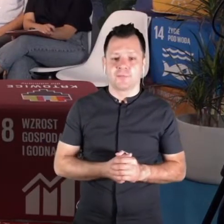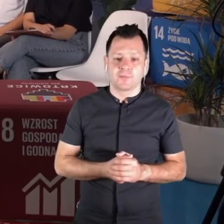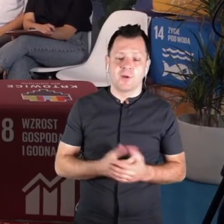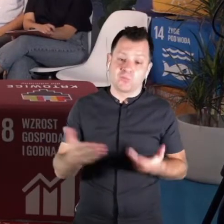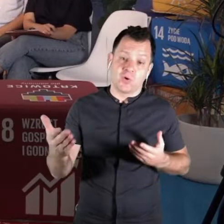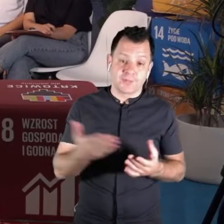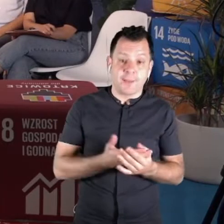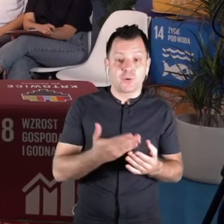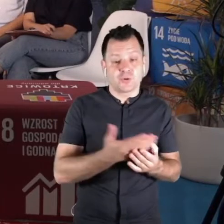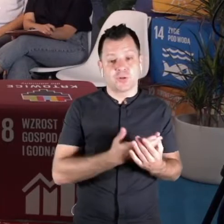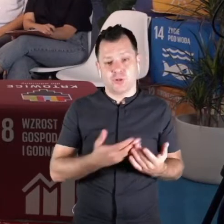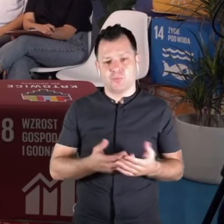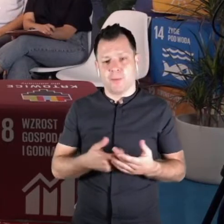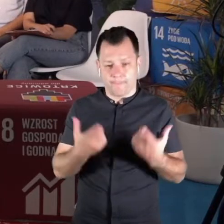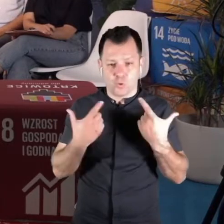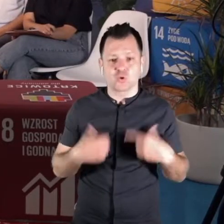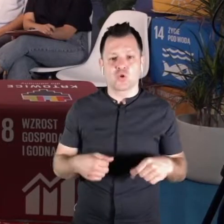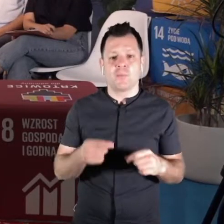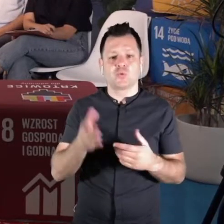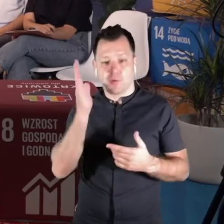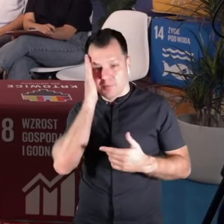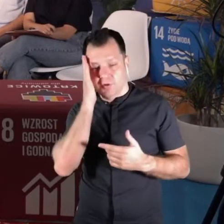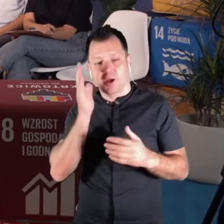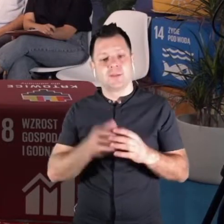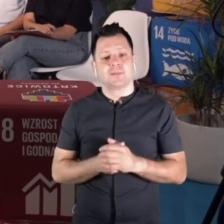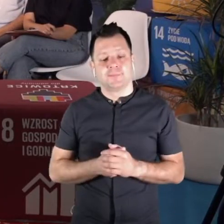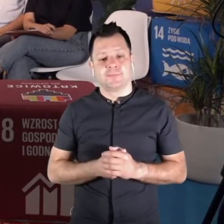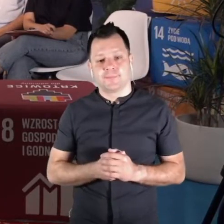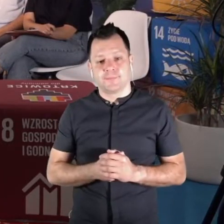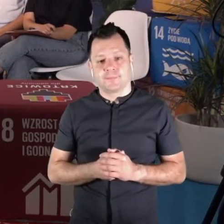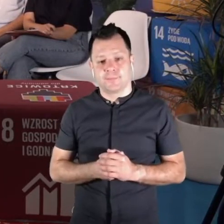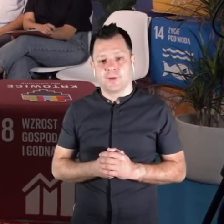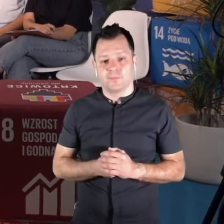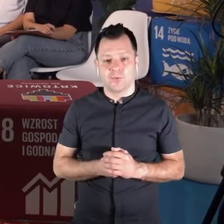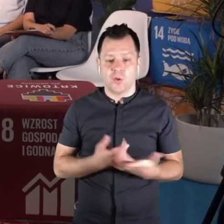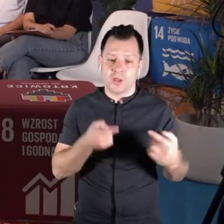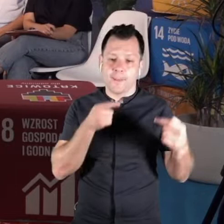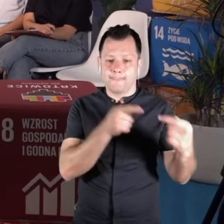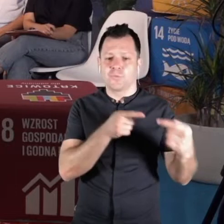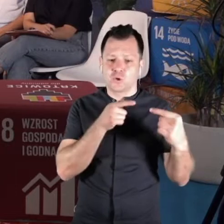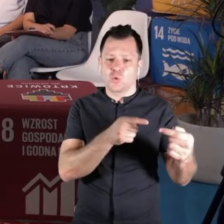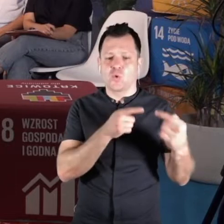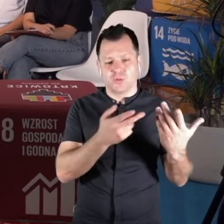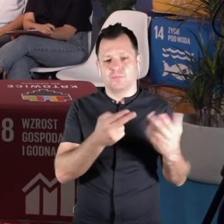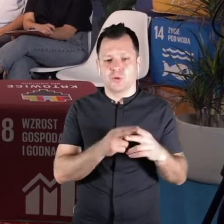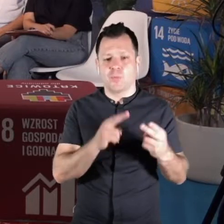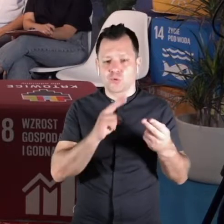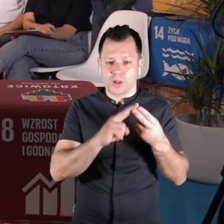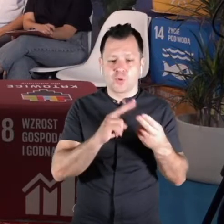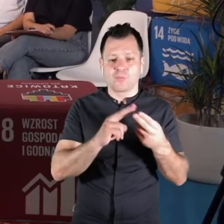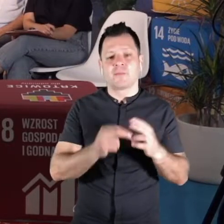to public consultation on neighborhood and living in a cities district to think about their lives on everyday basis, but